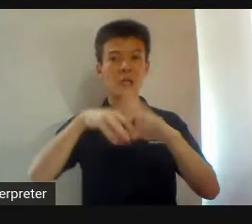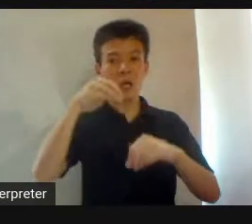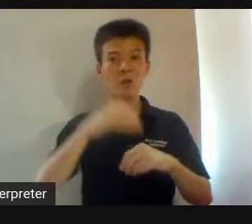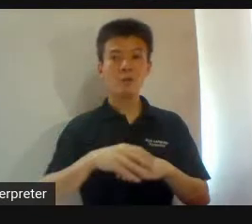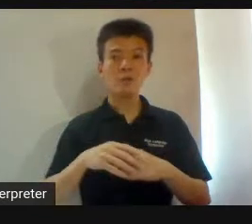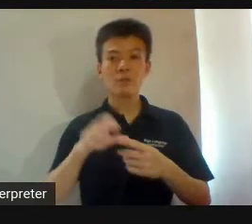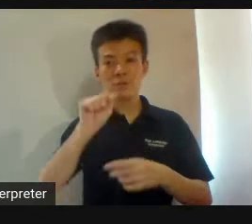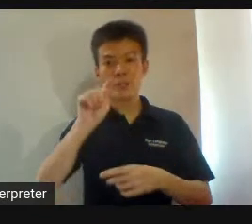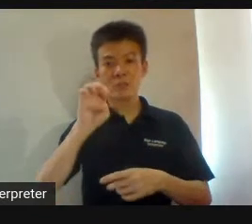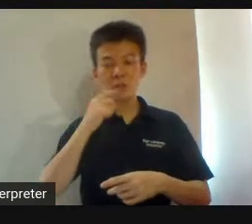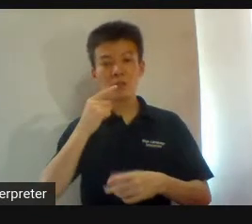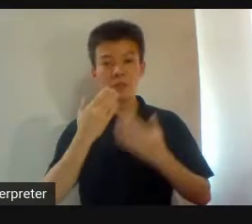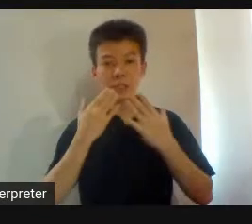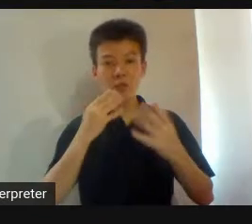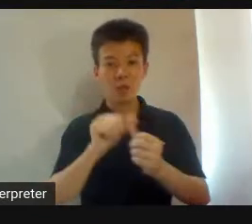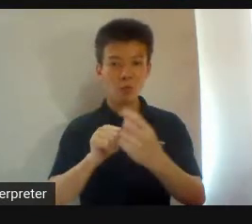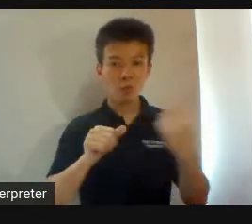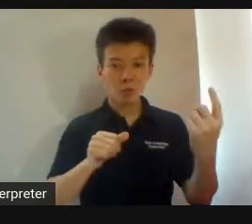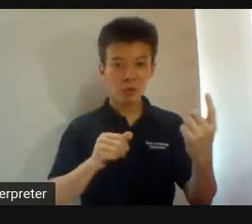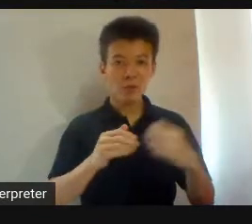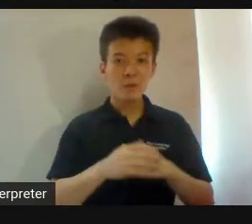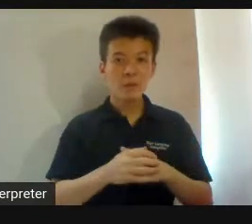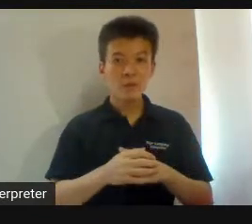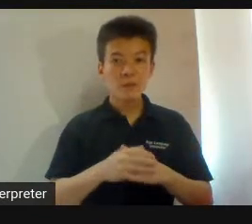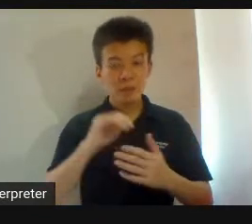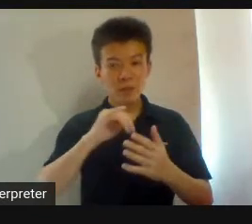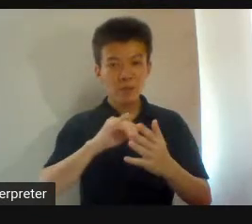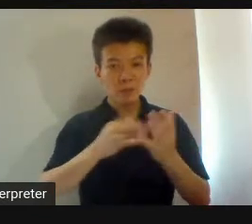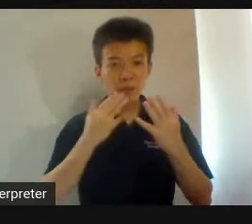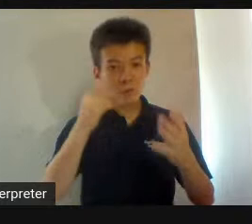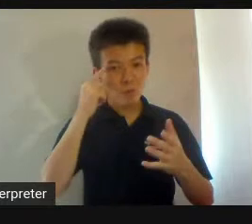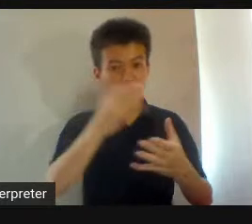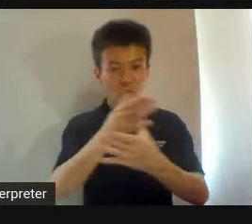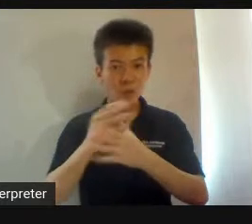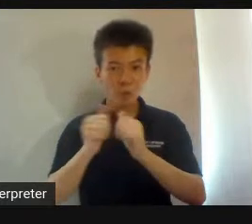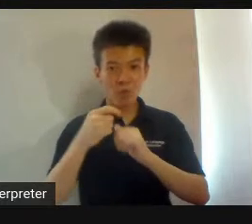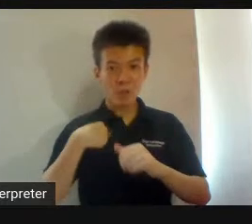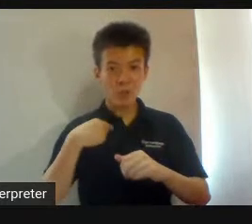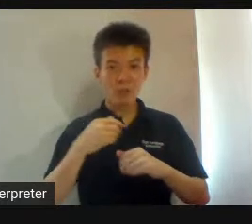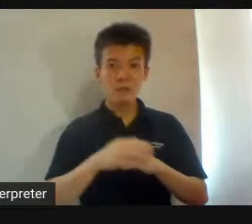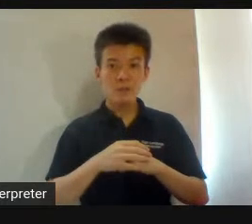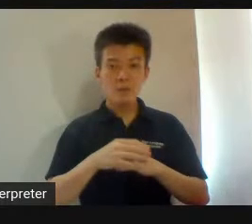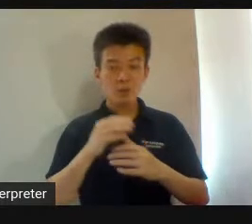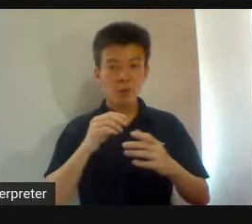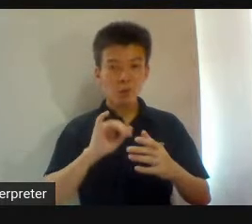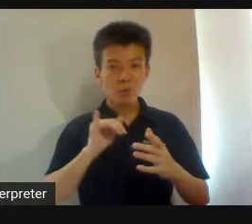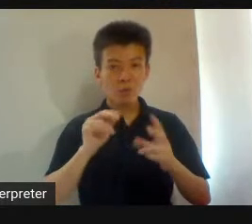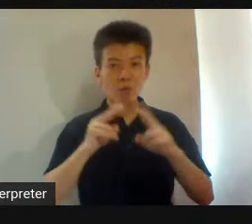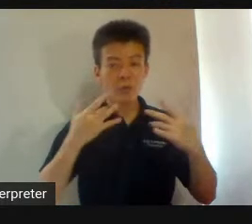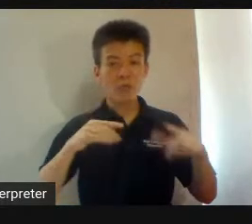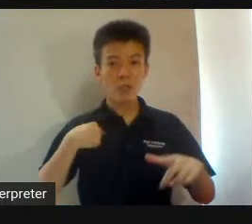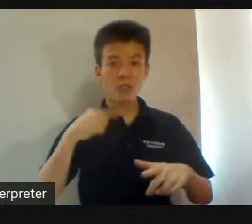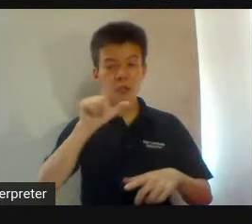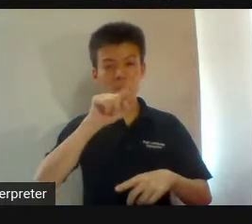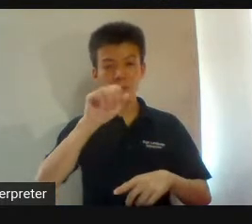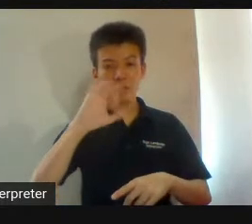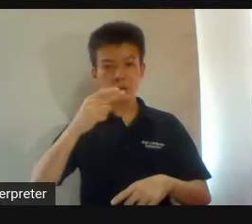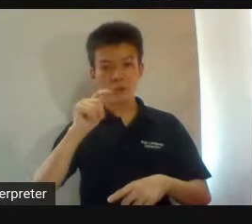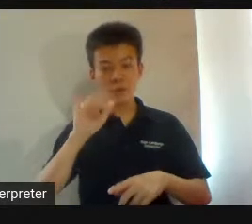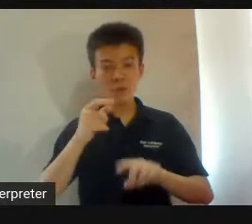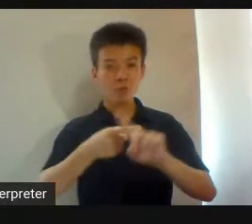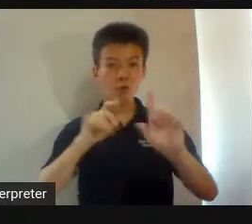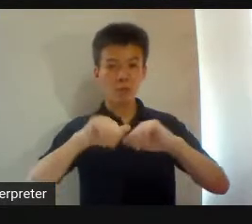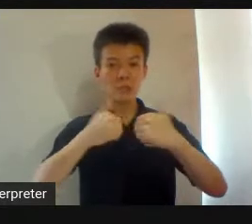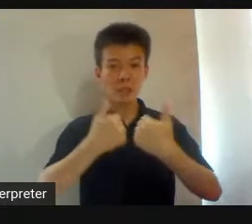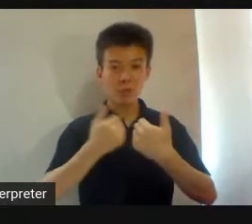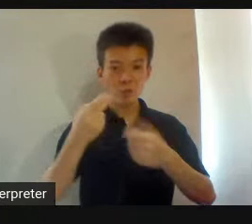Thank you, everyone. Particularly thank you to Serene for sharing that with us. We're also super lucky to have Zach Tay from SA Deaf